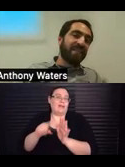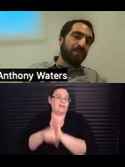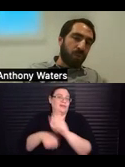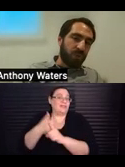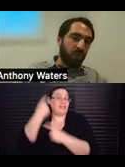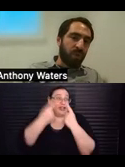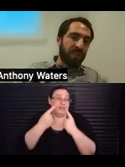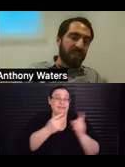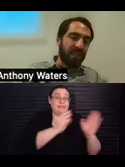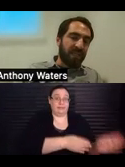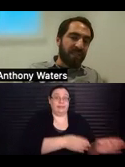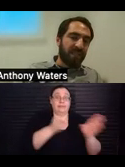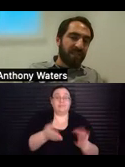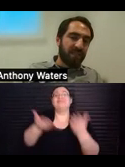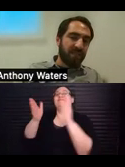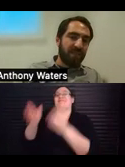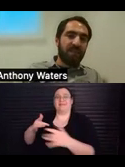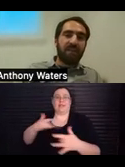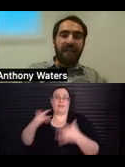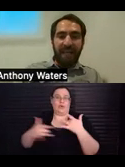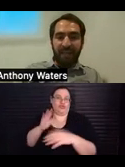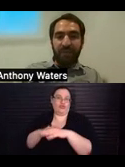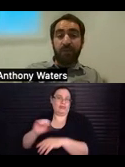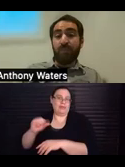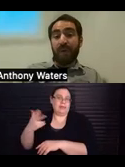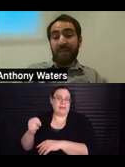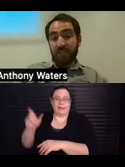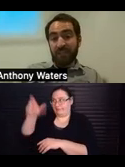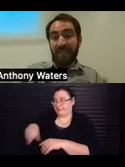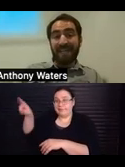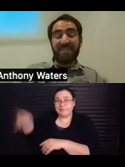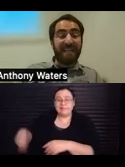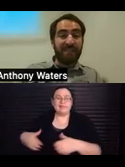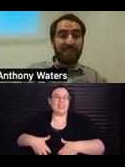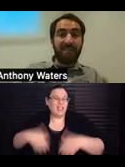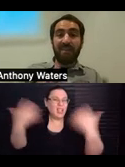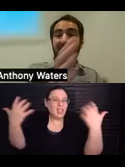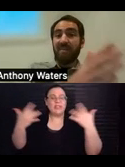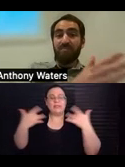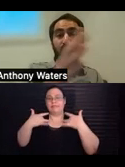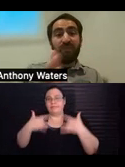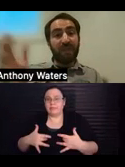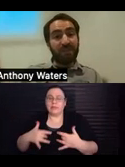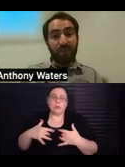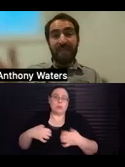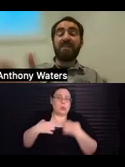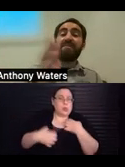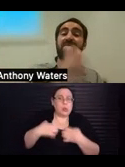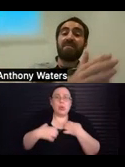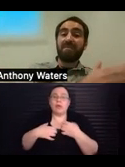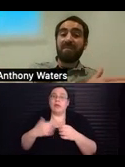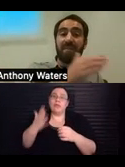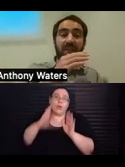And then emotional warning signs. Anger, depression, agitation, mood